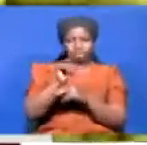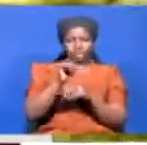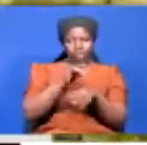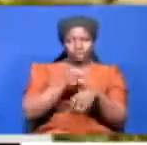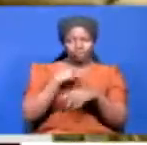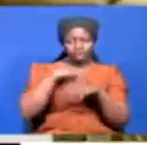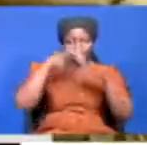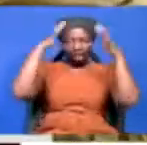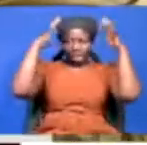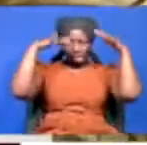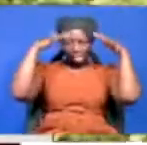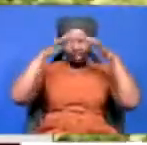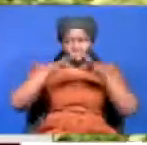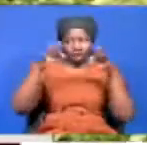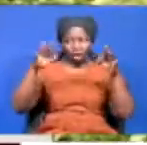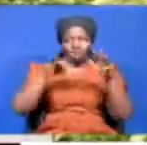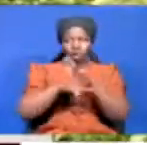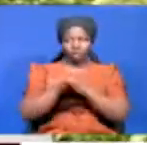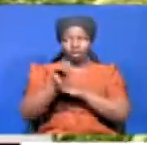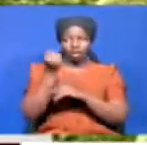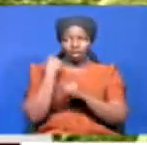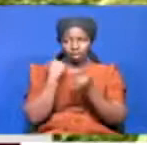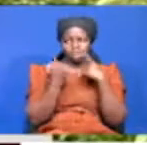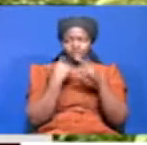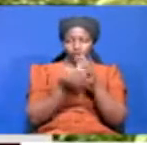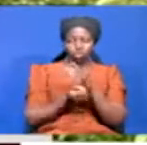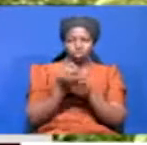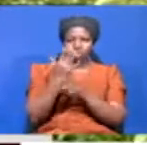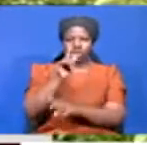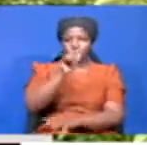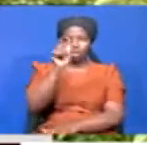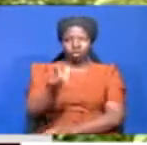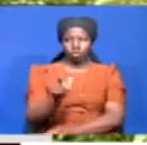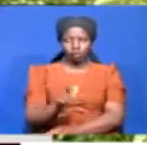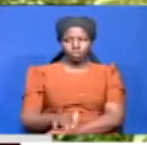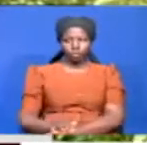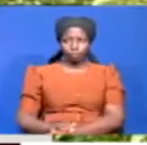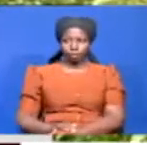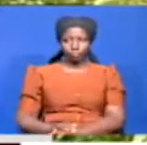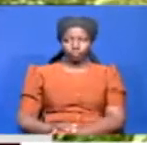rains in the tea-growing regions. Benson Ruba reporting for Lunchtime News.